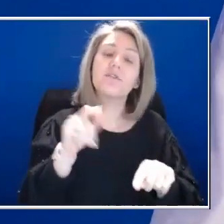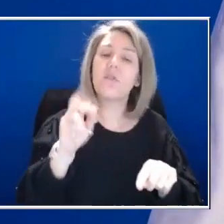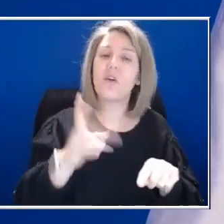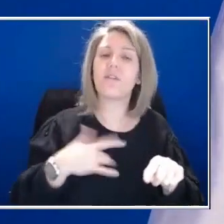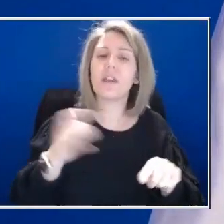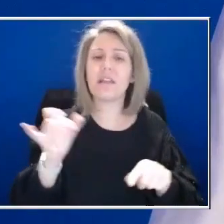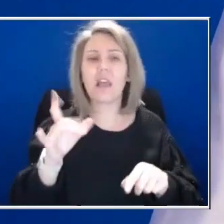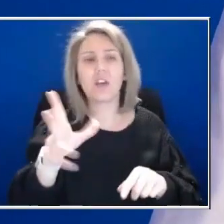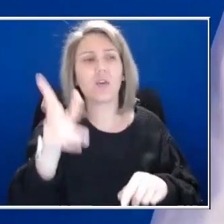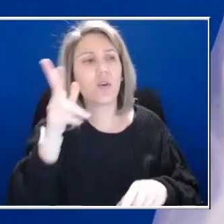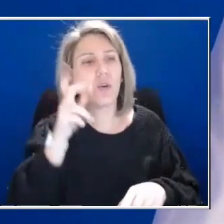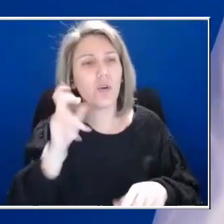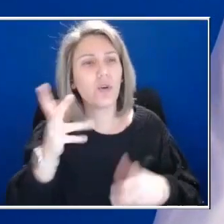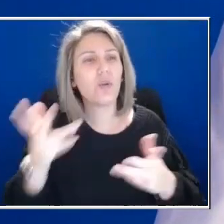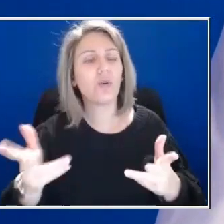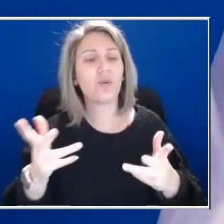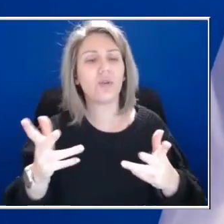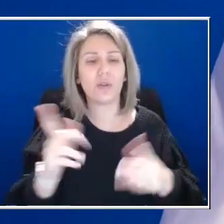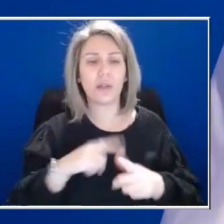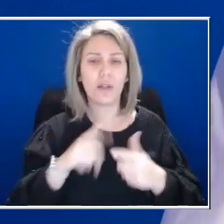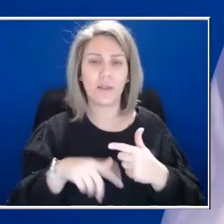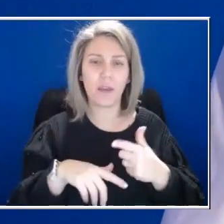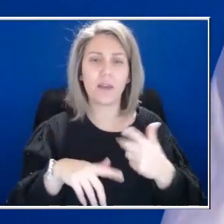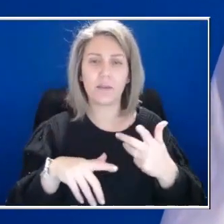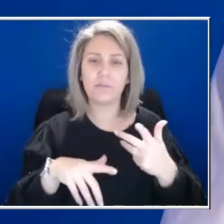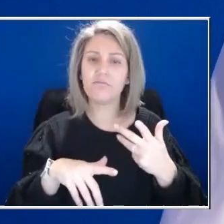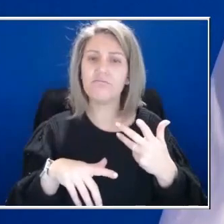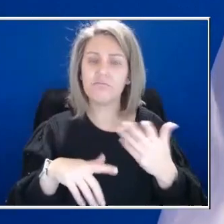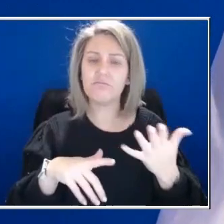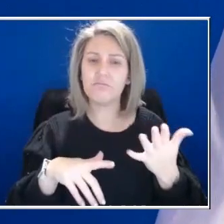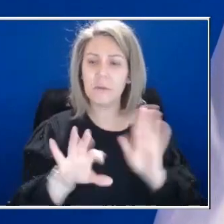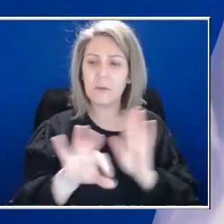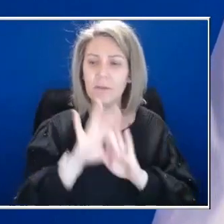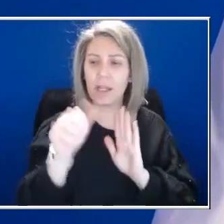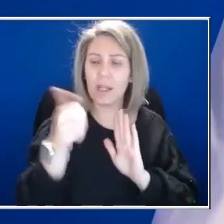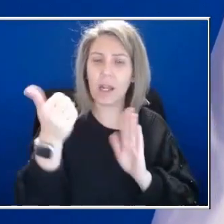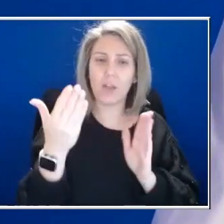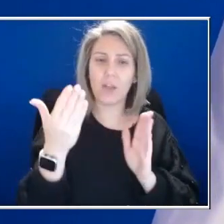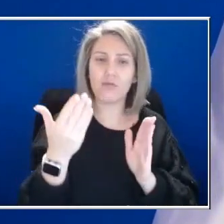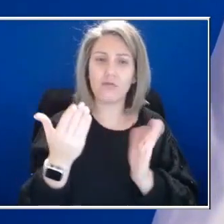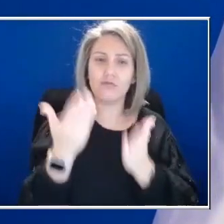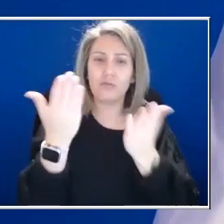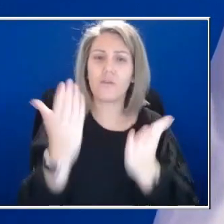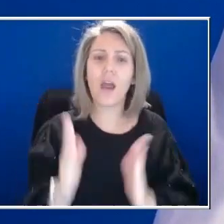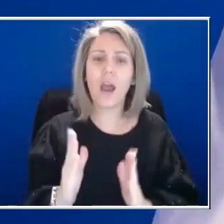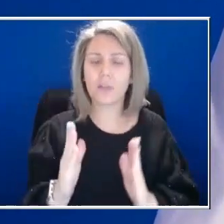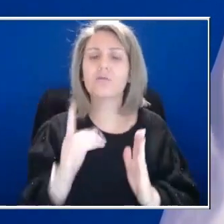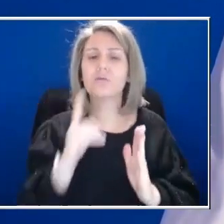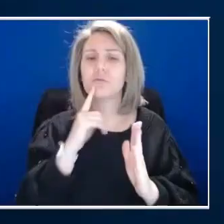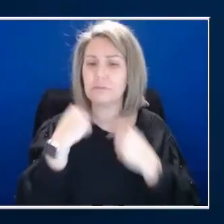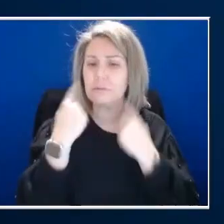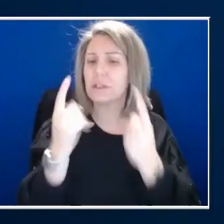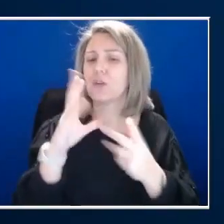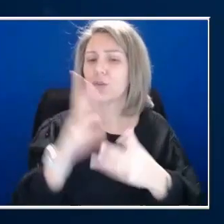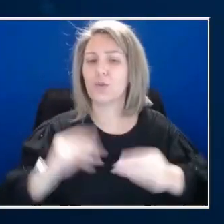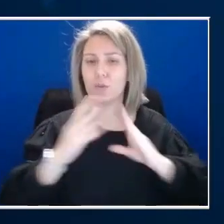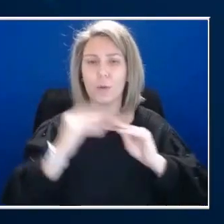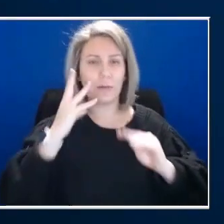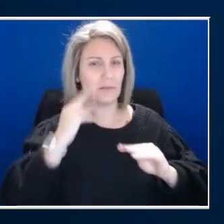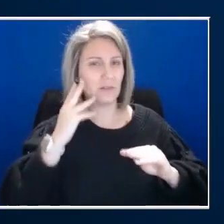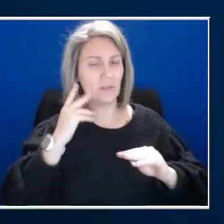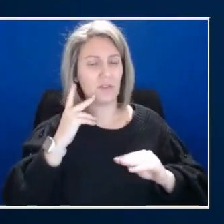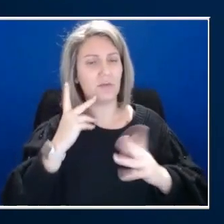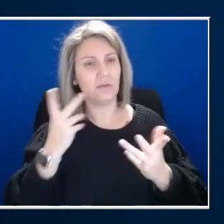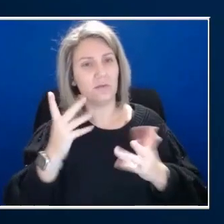even, then certainly finding other providers mm-hmm. to tell that story to is very reasonable. And that's why we talk about our